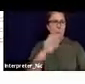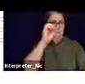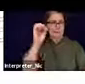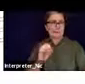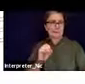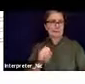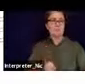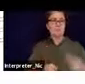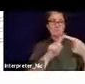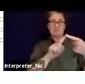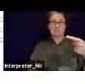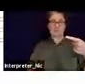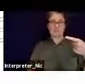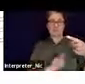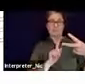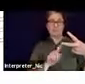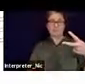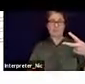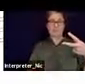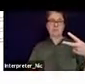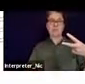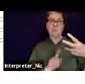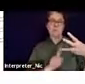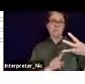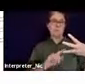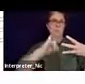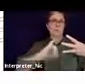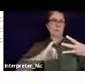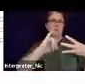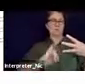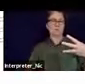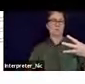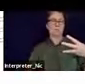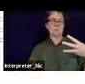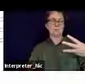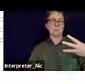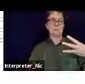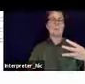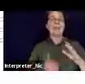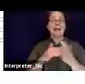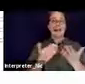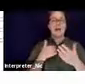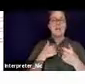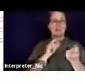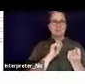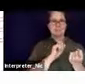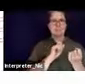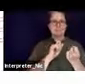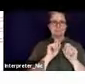54%, 65% or 76%? Thanks, Helen. I'm just sending that out to the audience now.